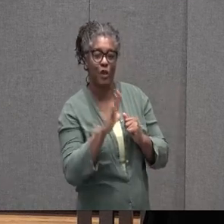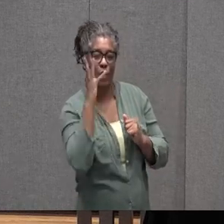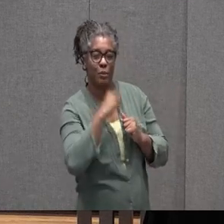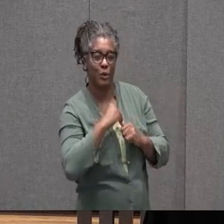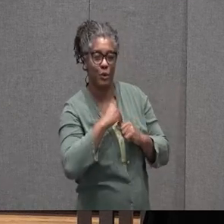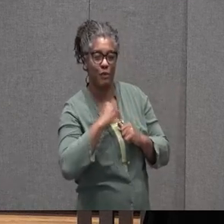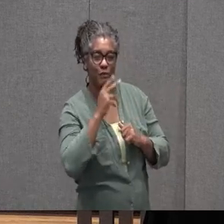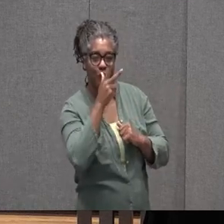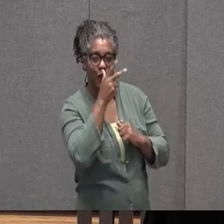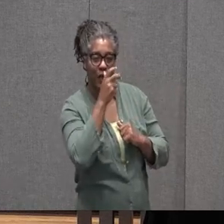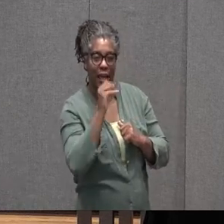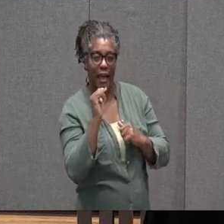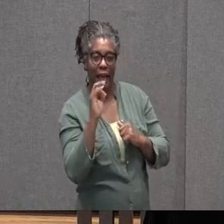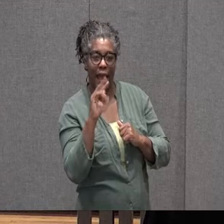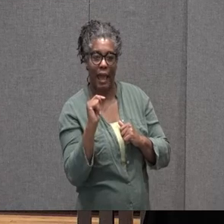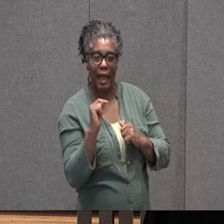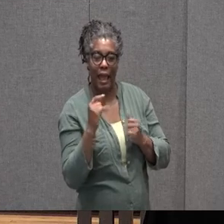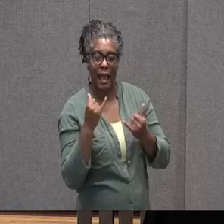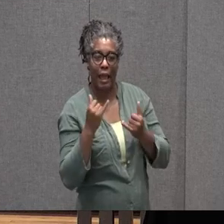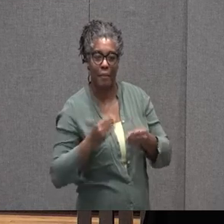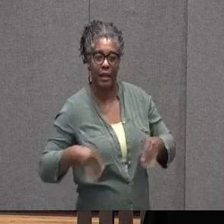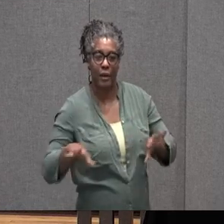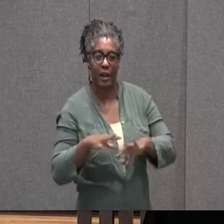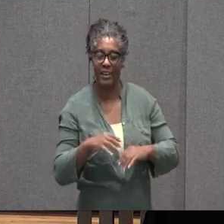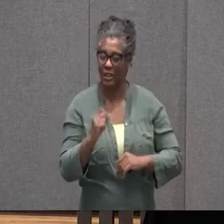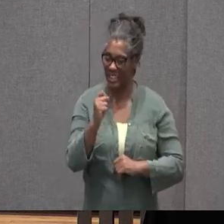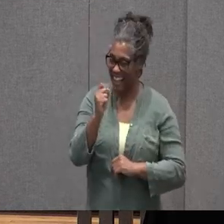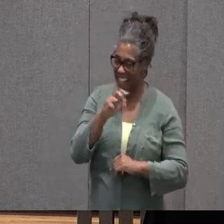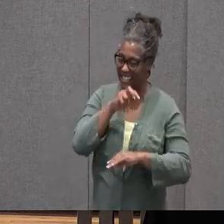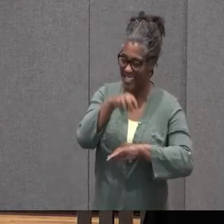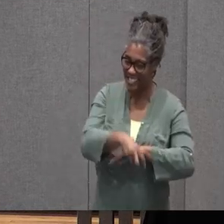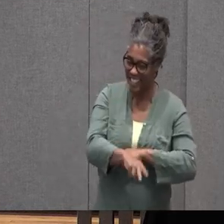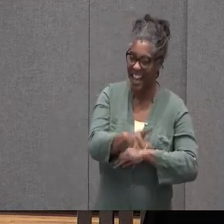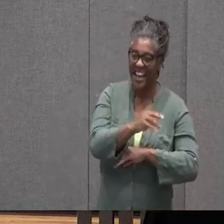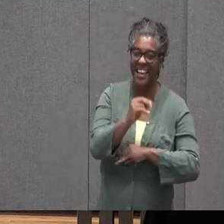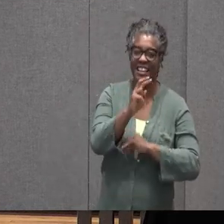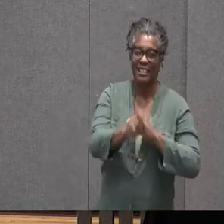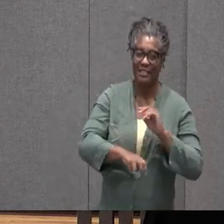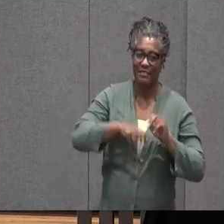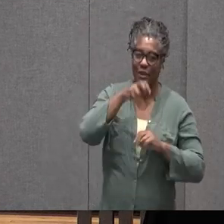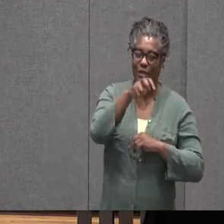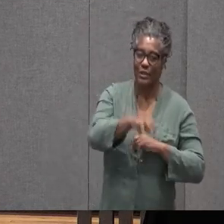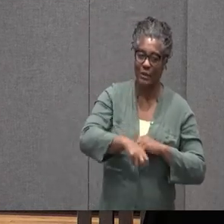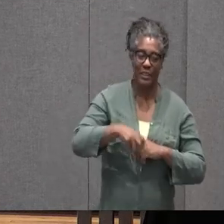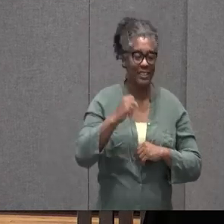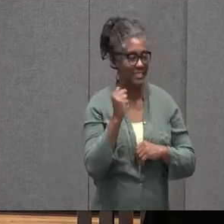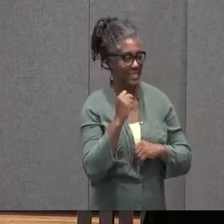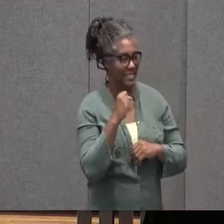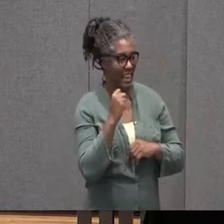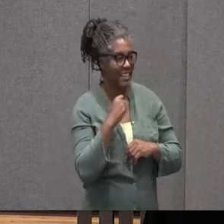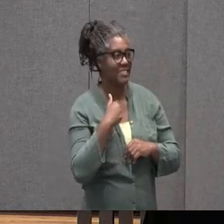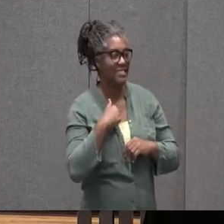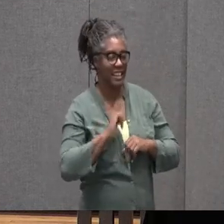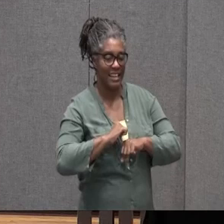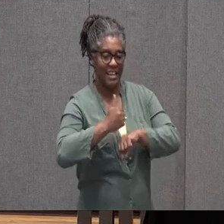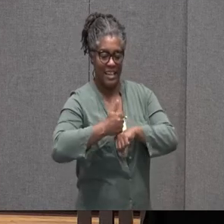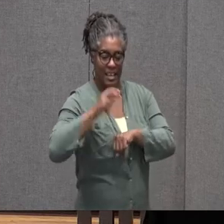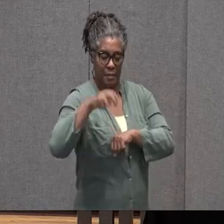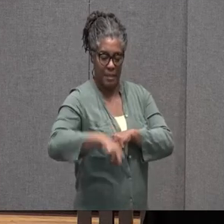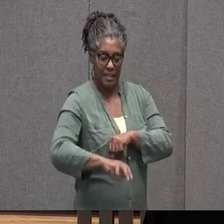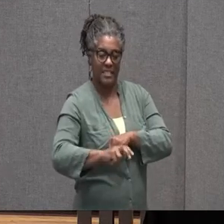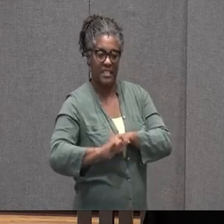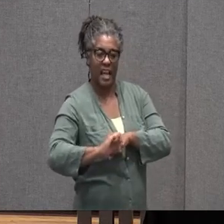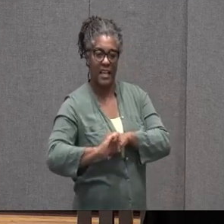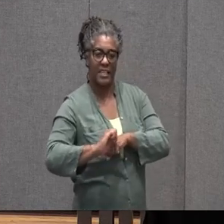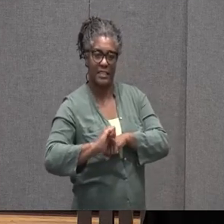There's the slides and the Ferris wheel. I got the Ferris wheel to stay up a little bit better. And I got the slide. So